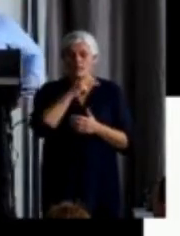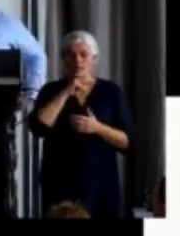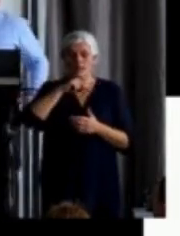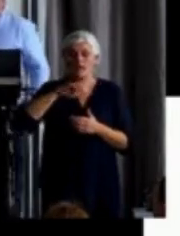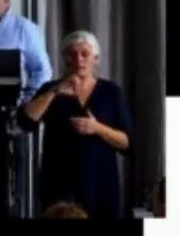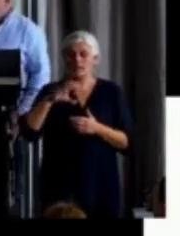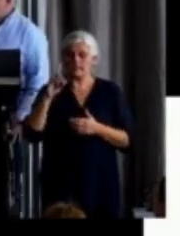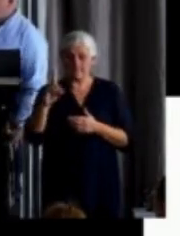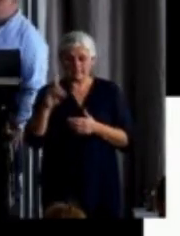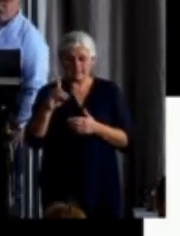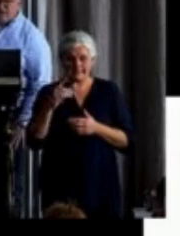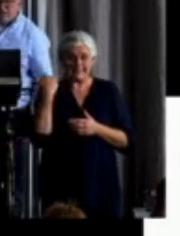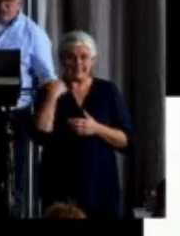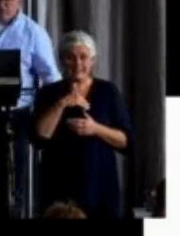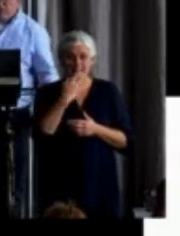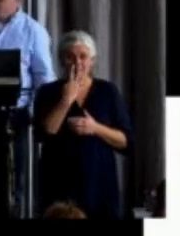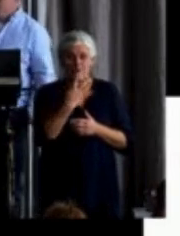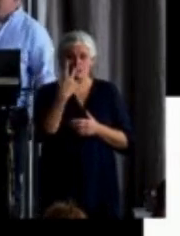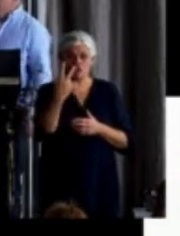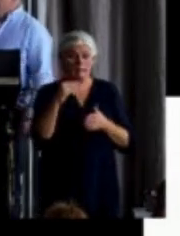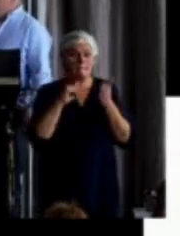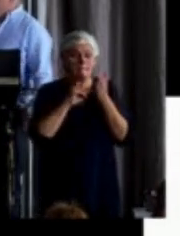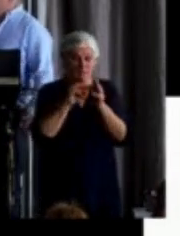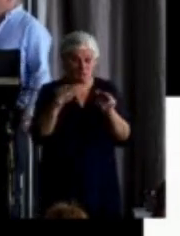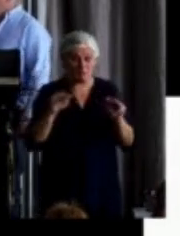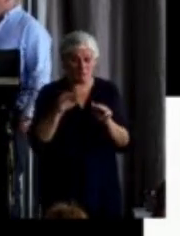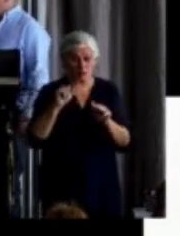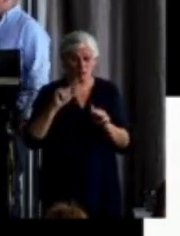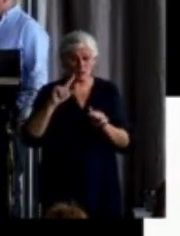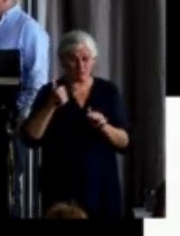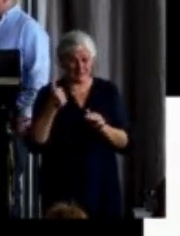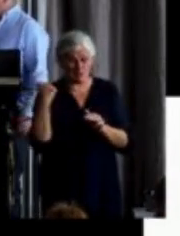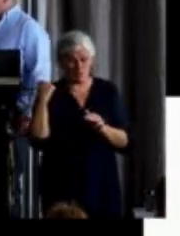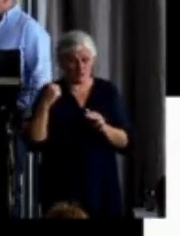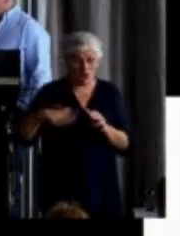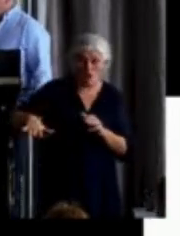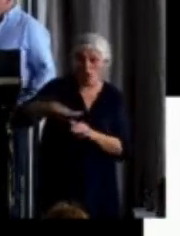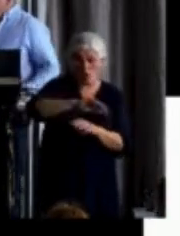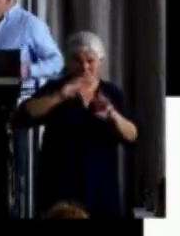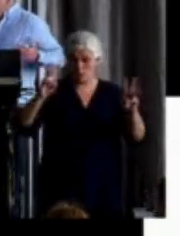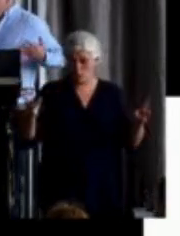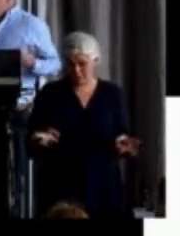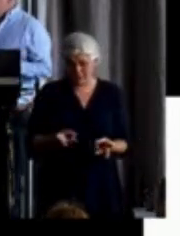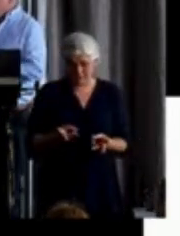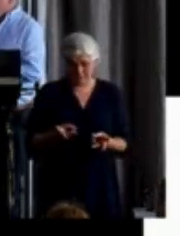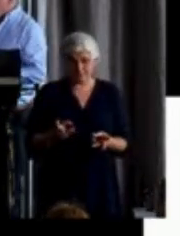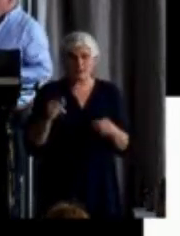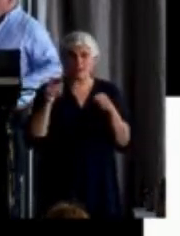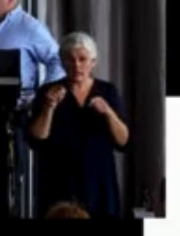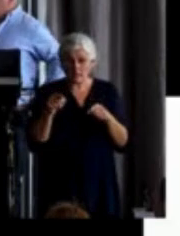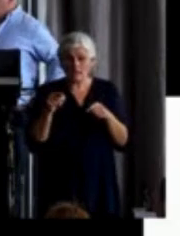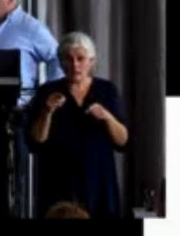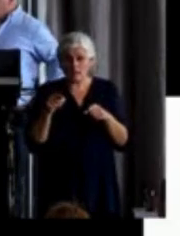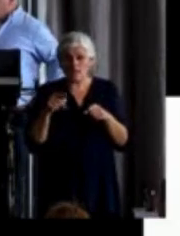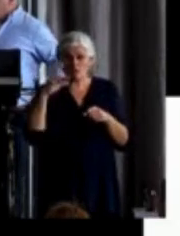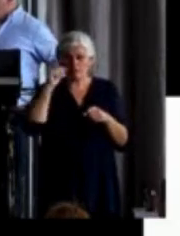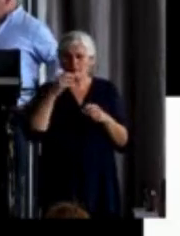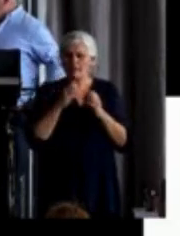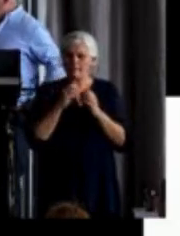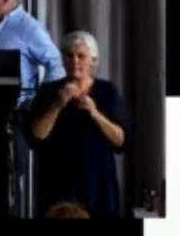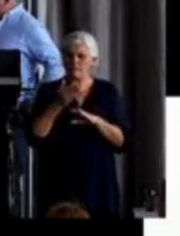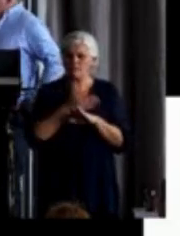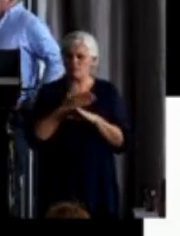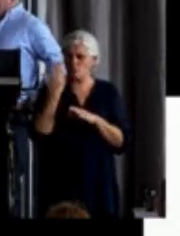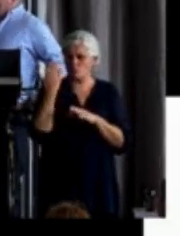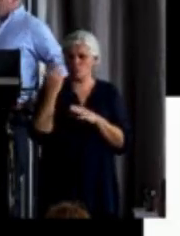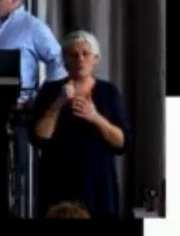diseases killed at least 43 million people in 2021 globally. So that's when remember when I said there a while